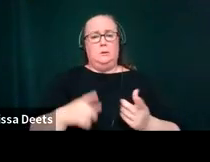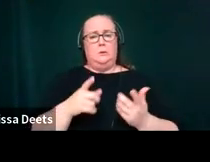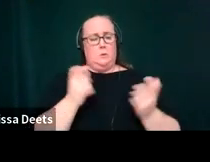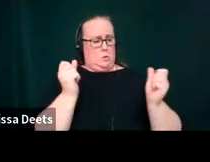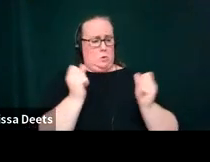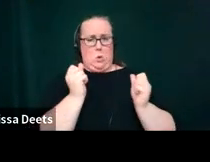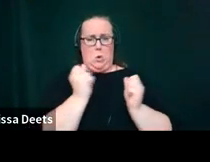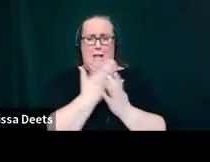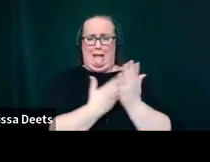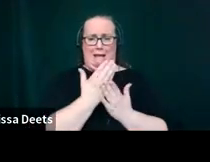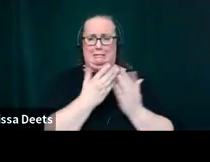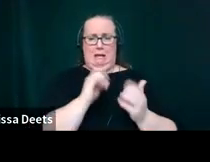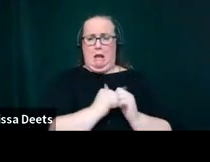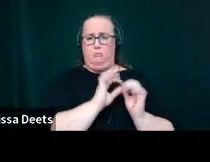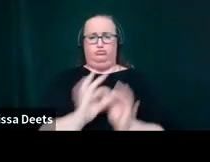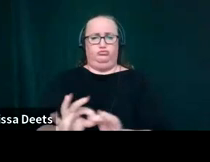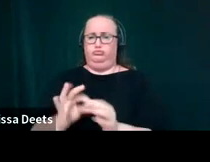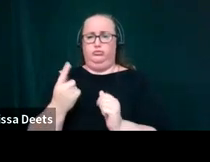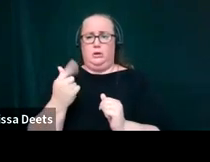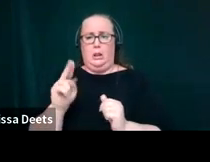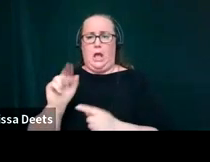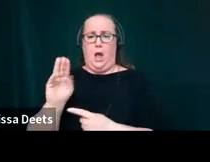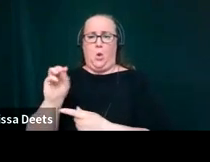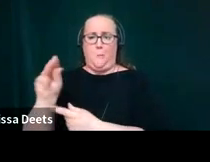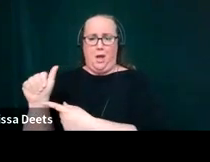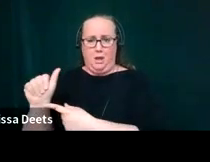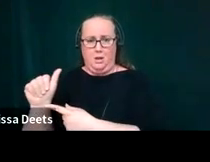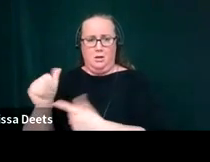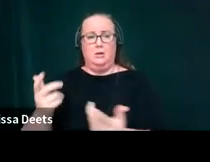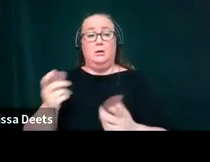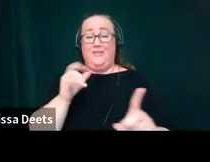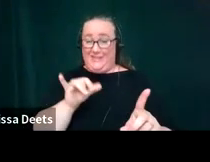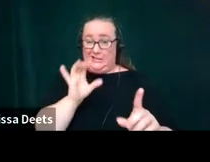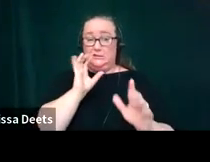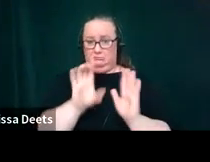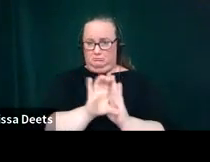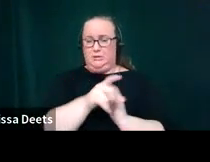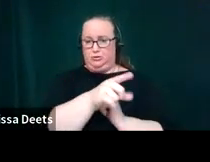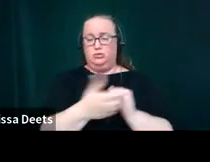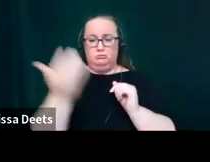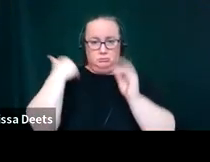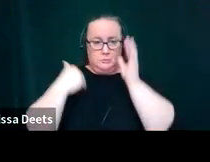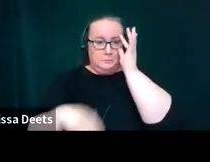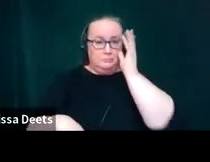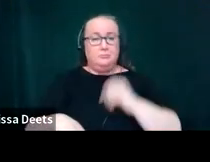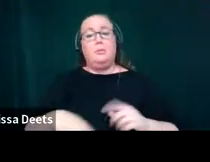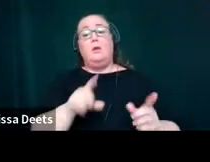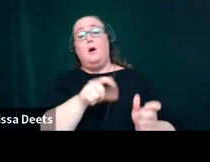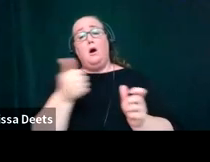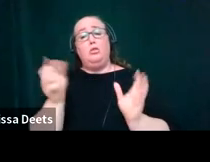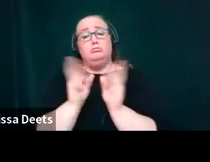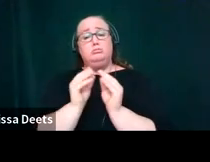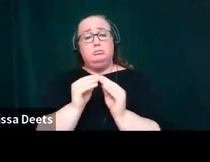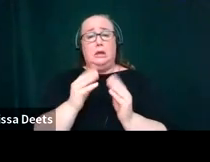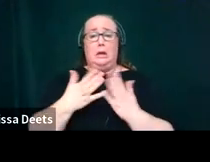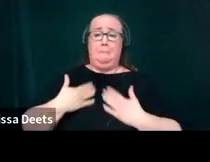with glaucoma? And the slide shows the poster from that webinar, to the body-eye relationship. And the